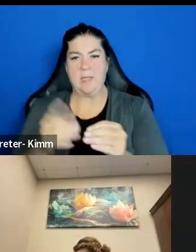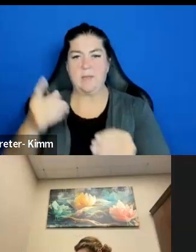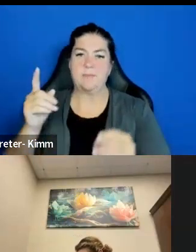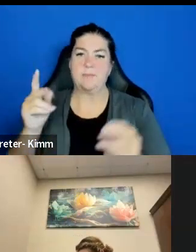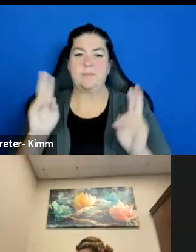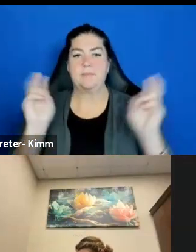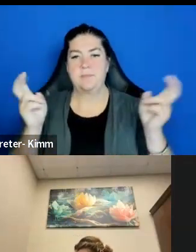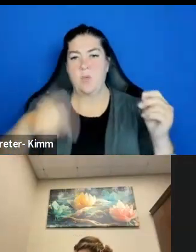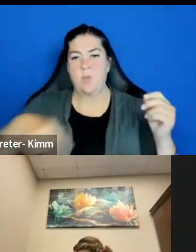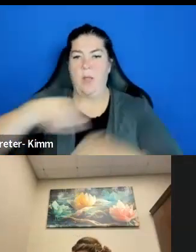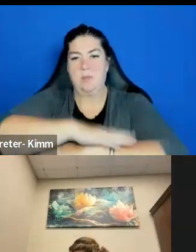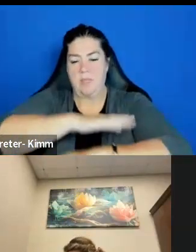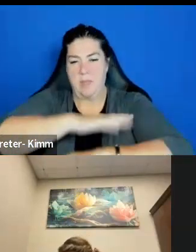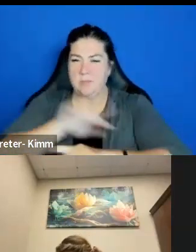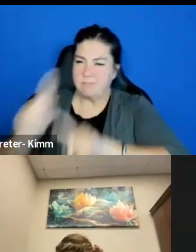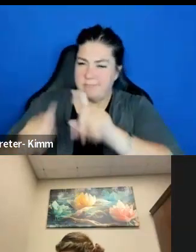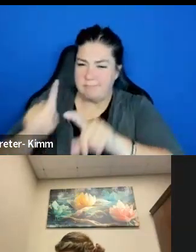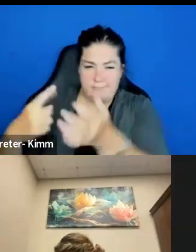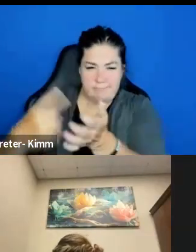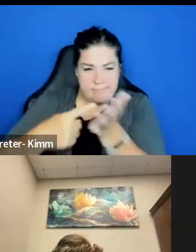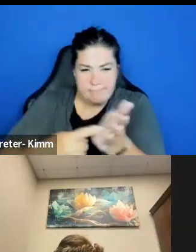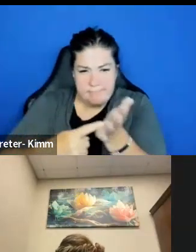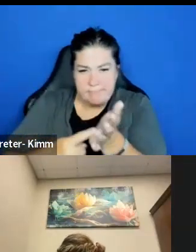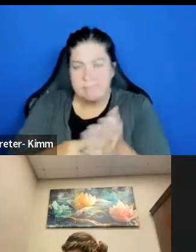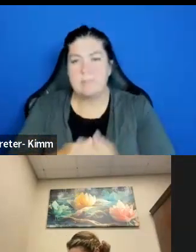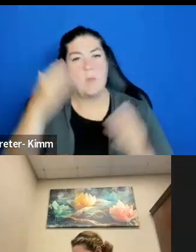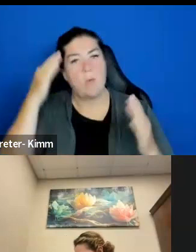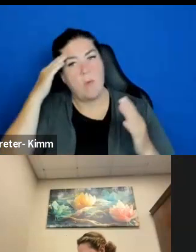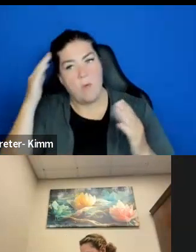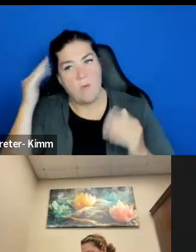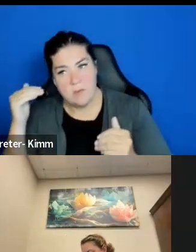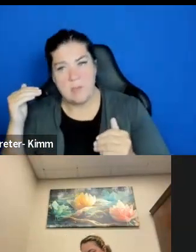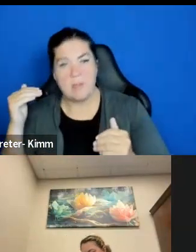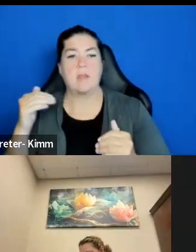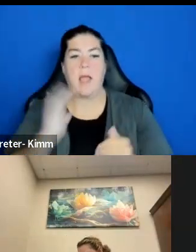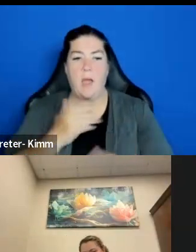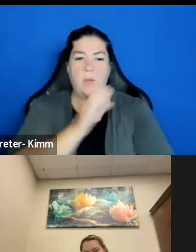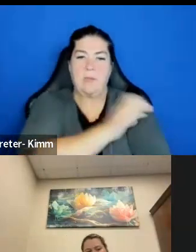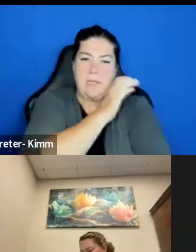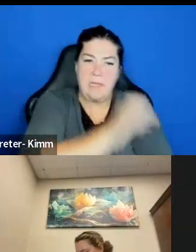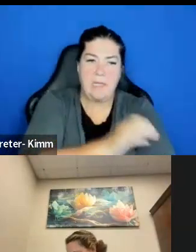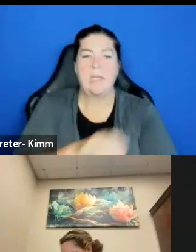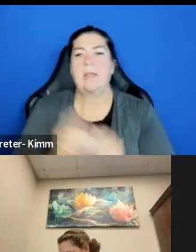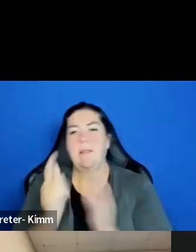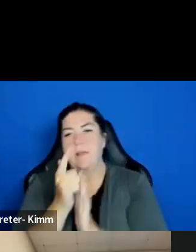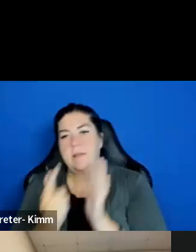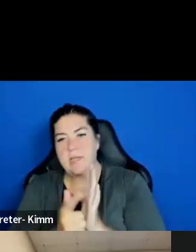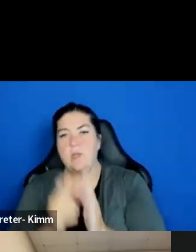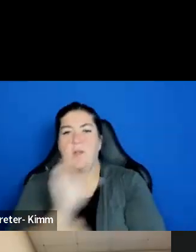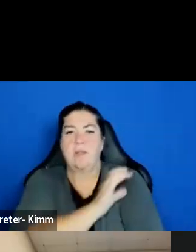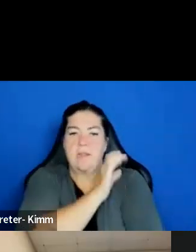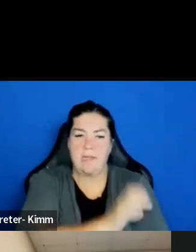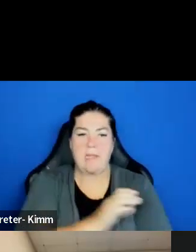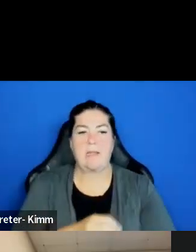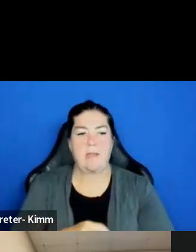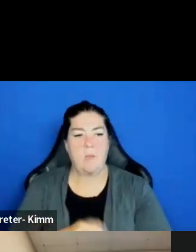can ask those questions. And hopefully between Timpadogos Legal Clinic, Utah Crime Victims Legal Clinic, and